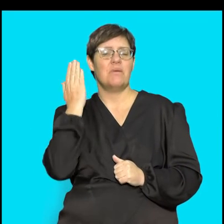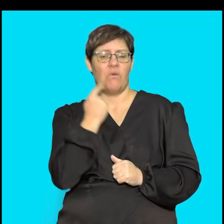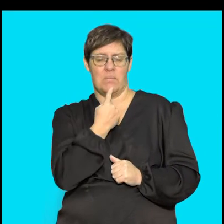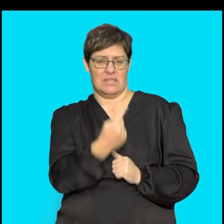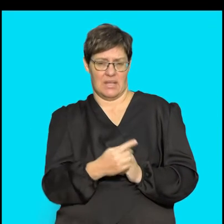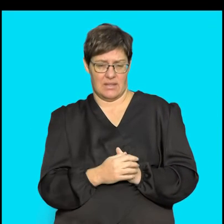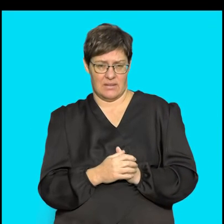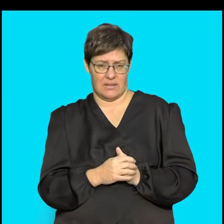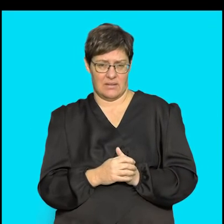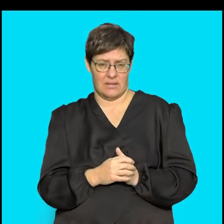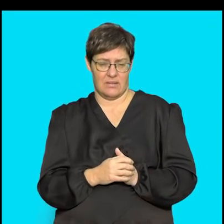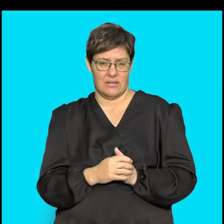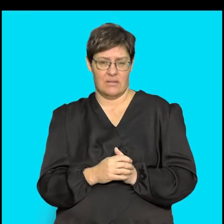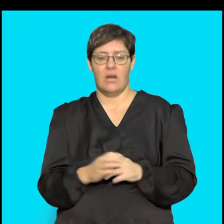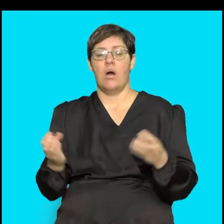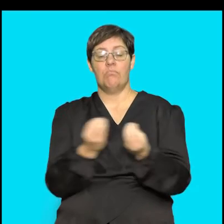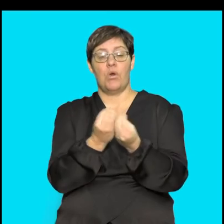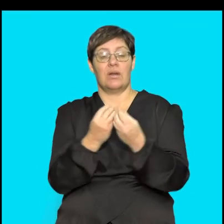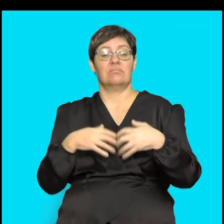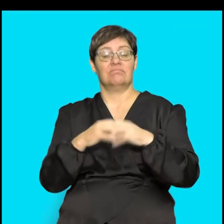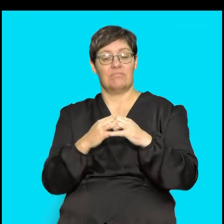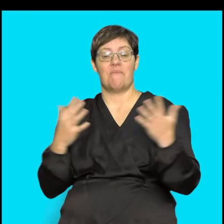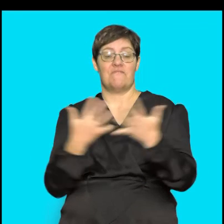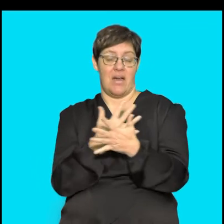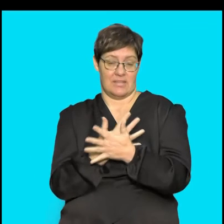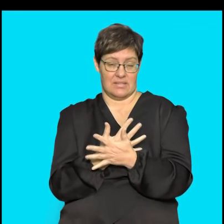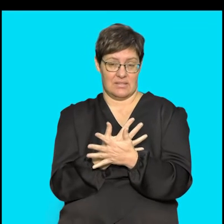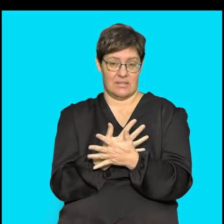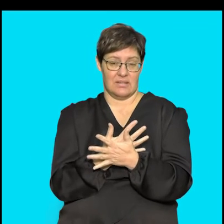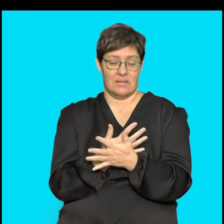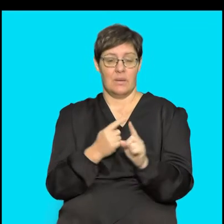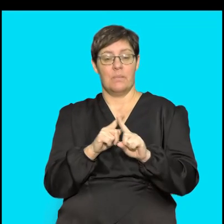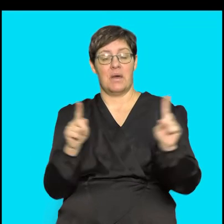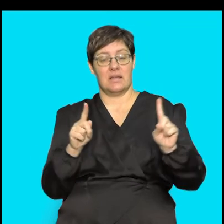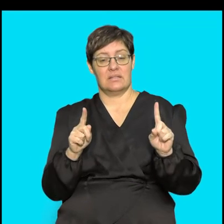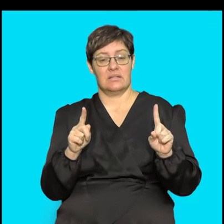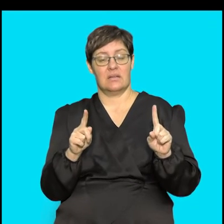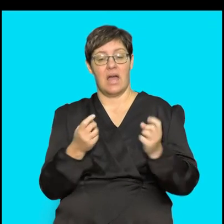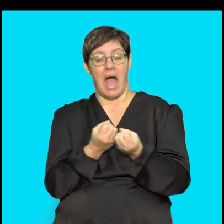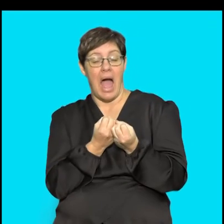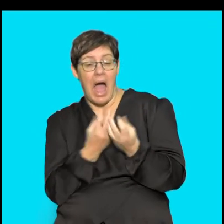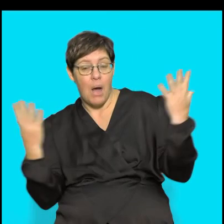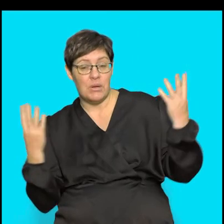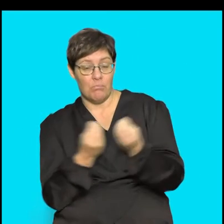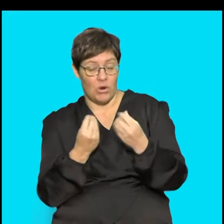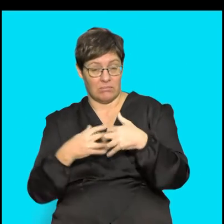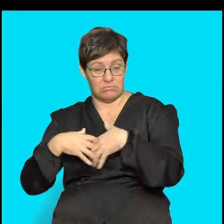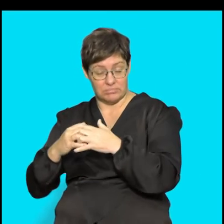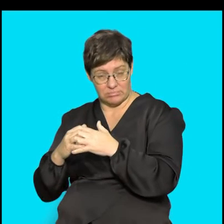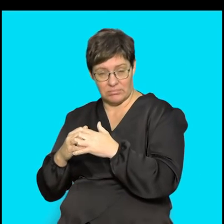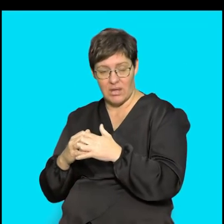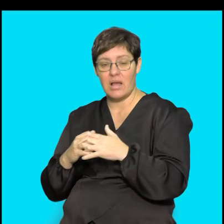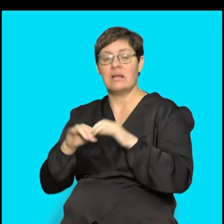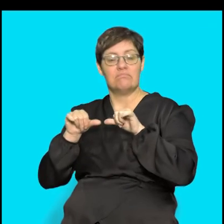in an earlier session, the product is formed faster, but the amount of product that